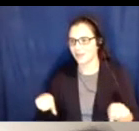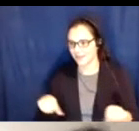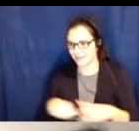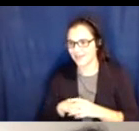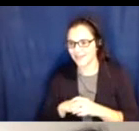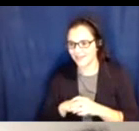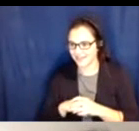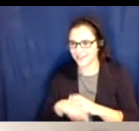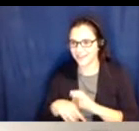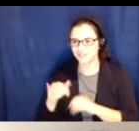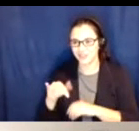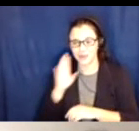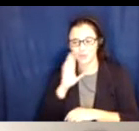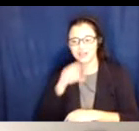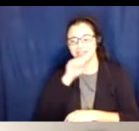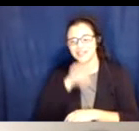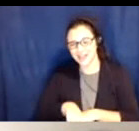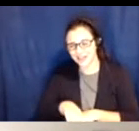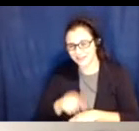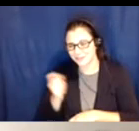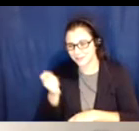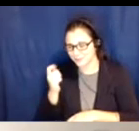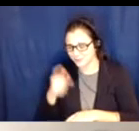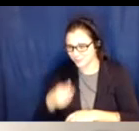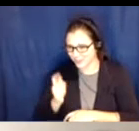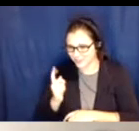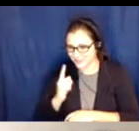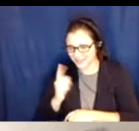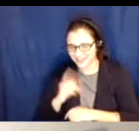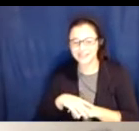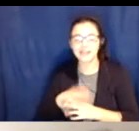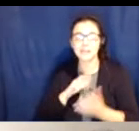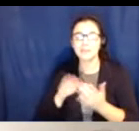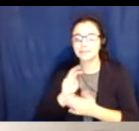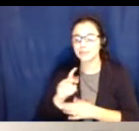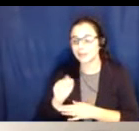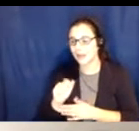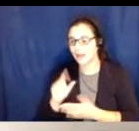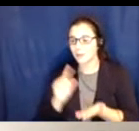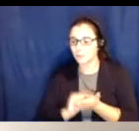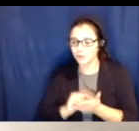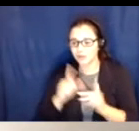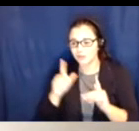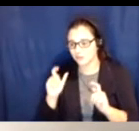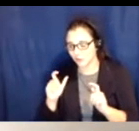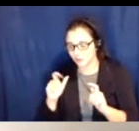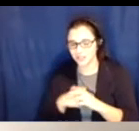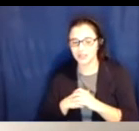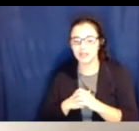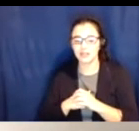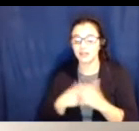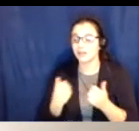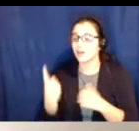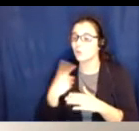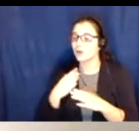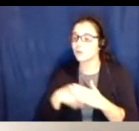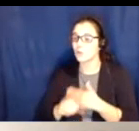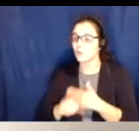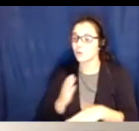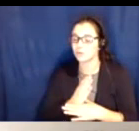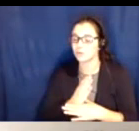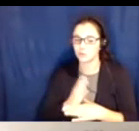would love to judge some of Yeah. those. Mixed media pieces, printmaking and photography, and anyone born between